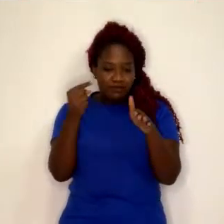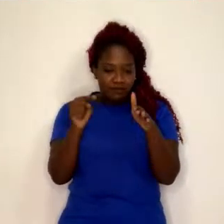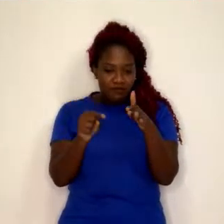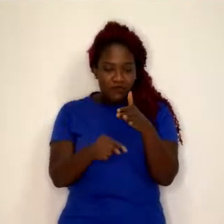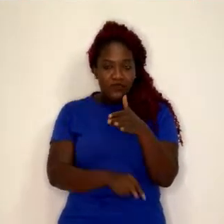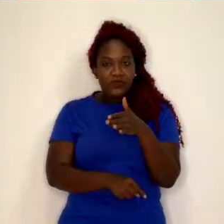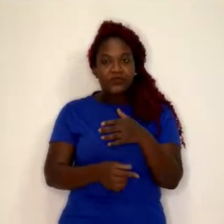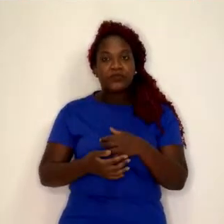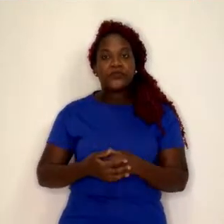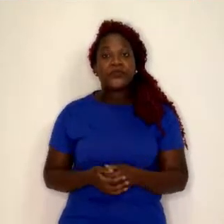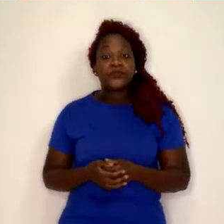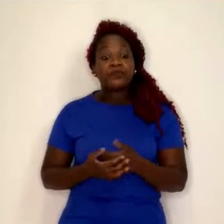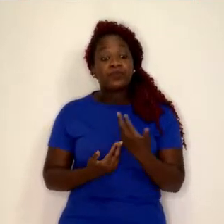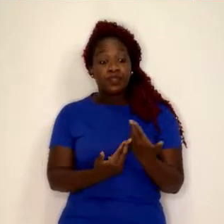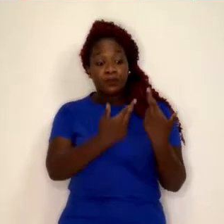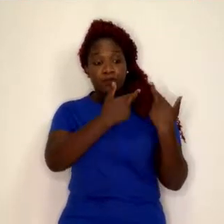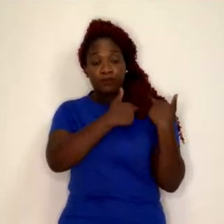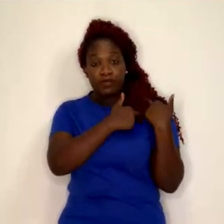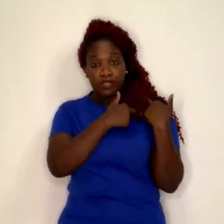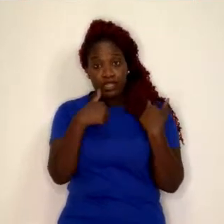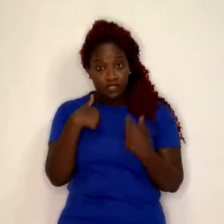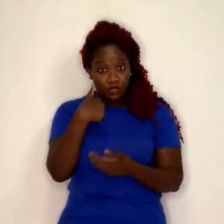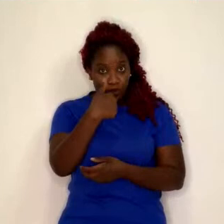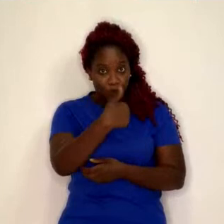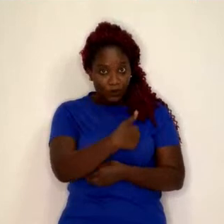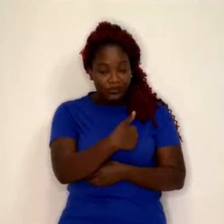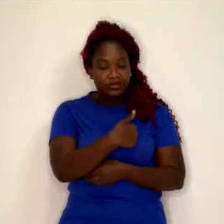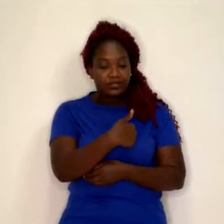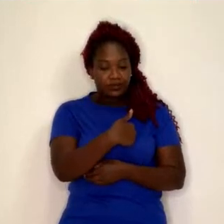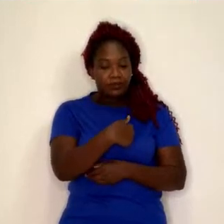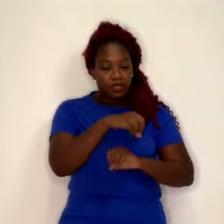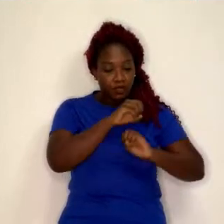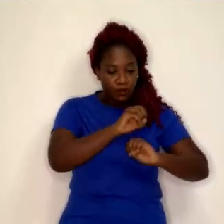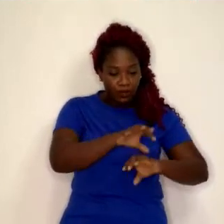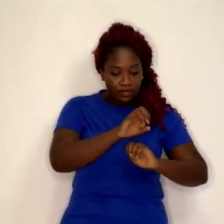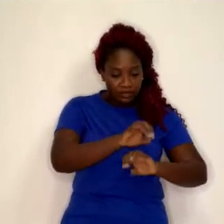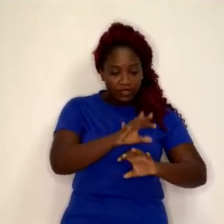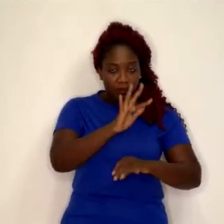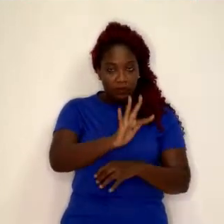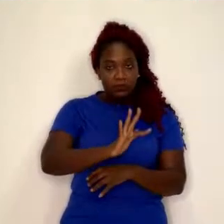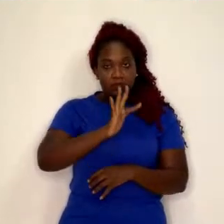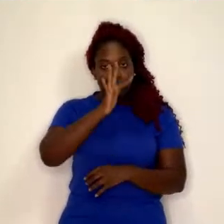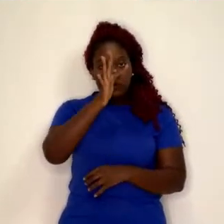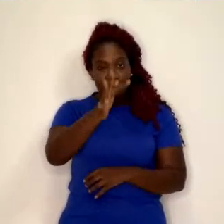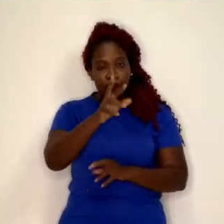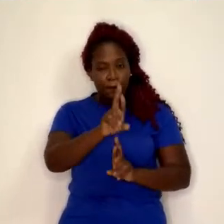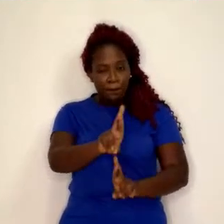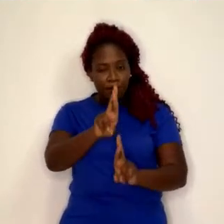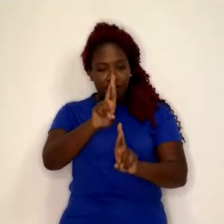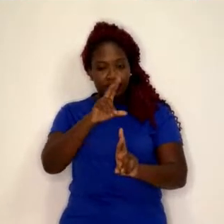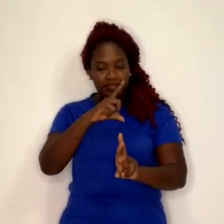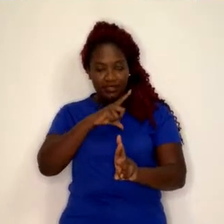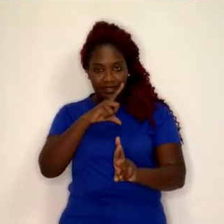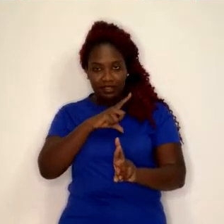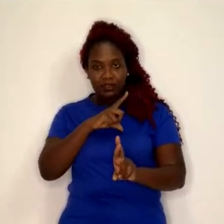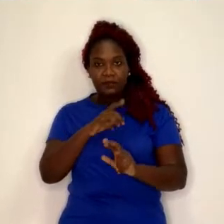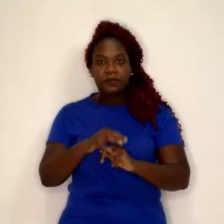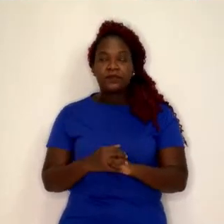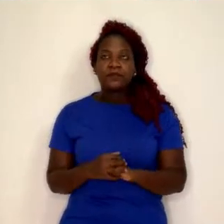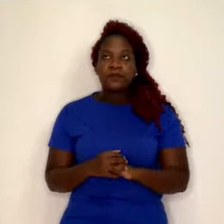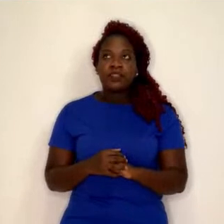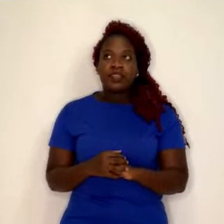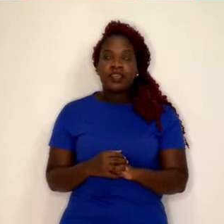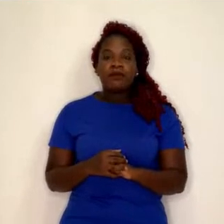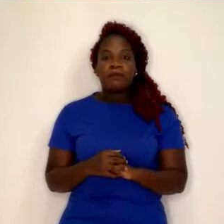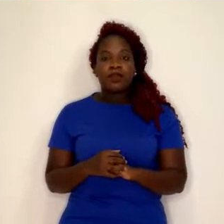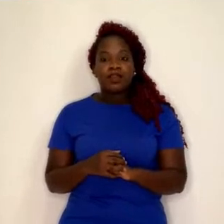more profound, our goal is not only for education, but for a hopeful